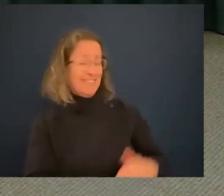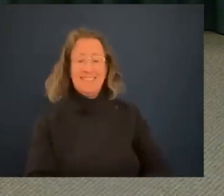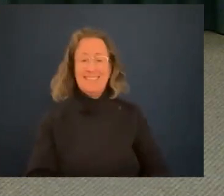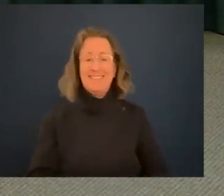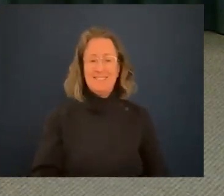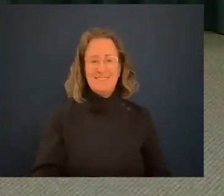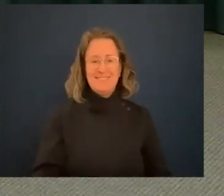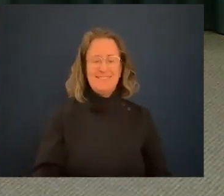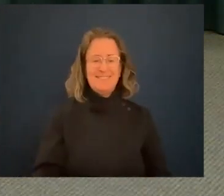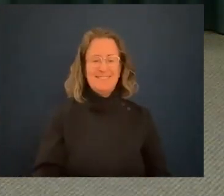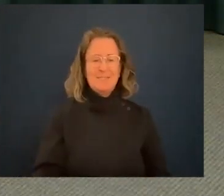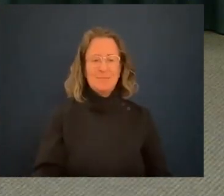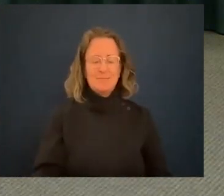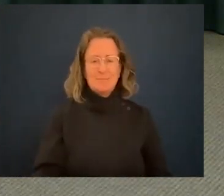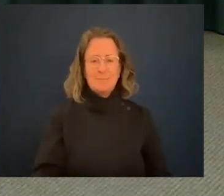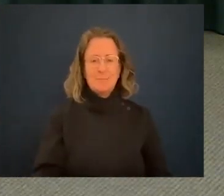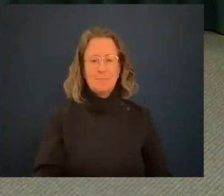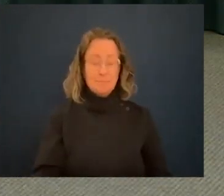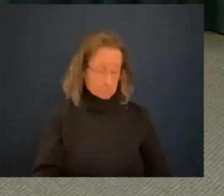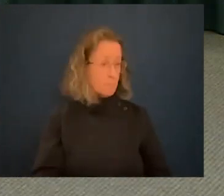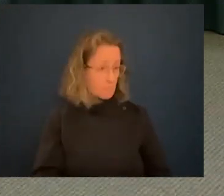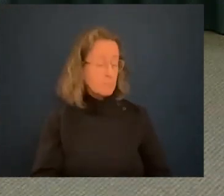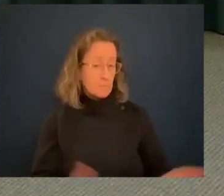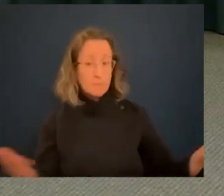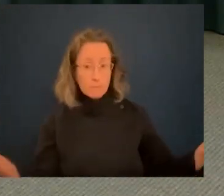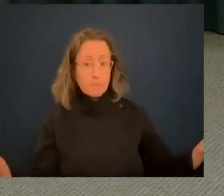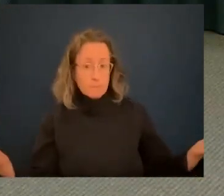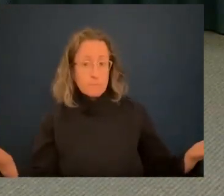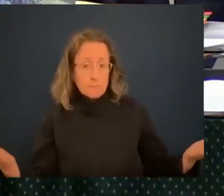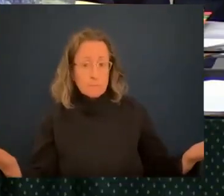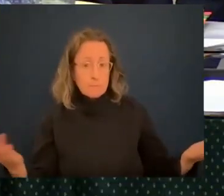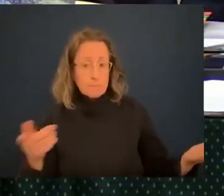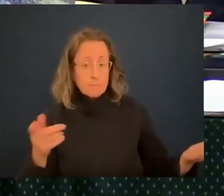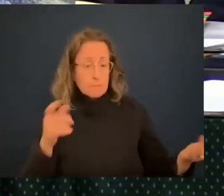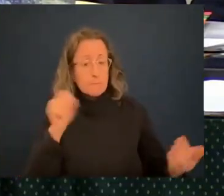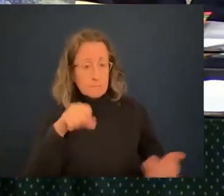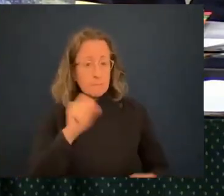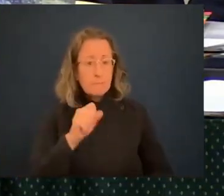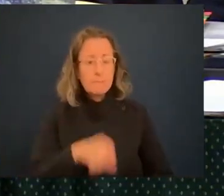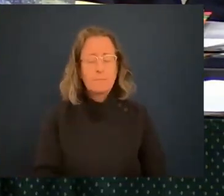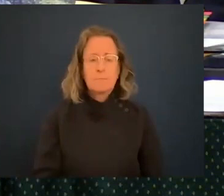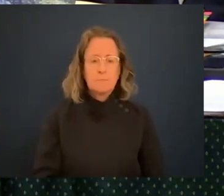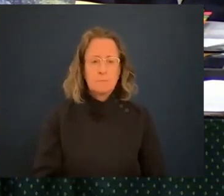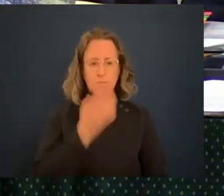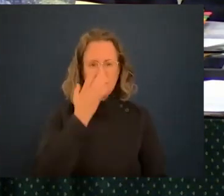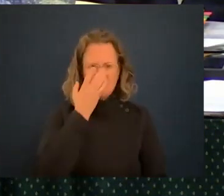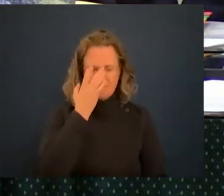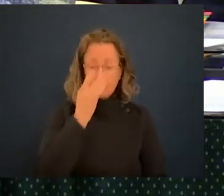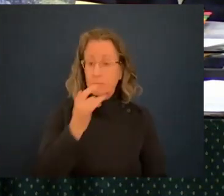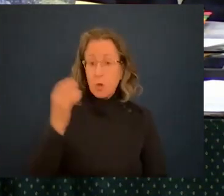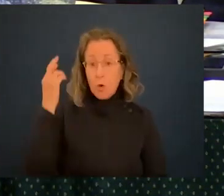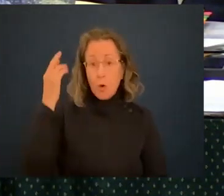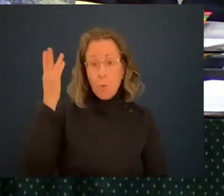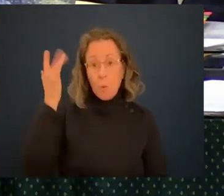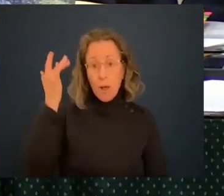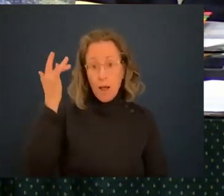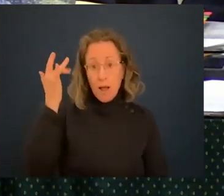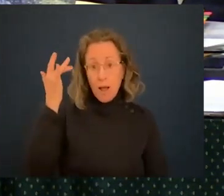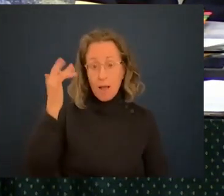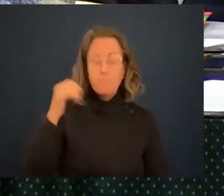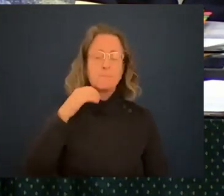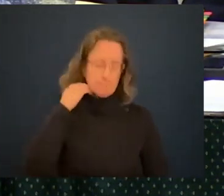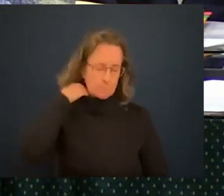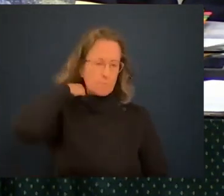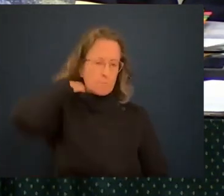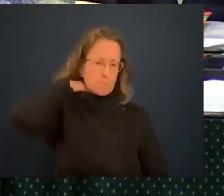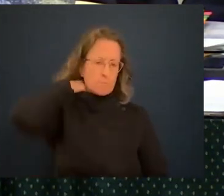I yeah I think you definitely can here's the here's can I give a rationale and then please okay